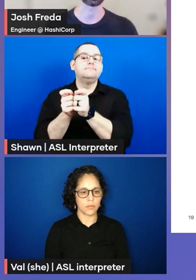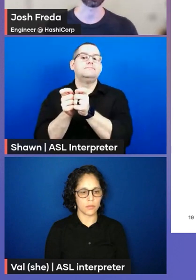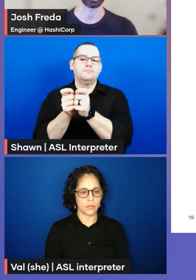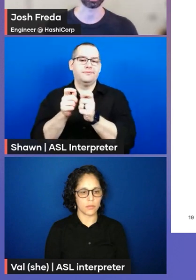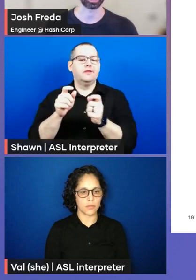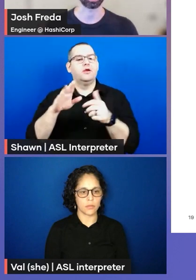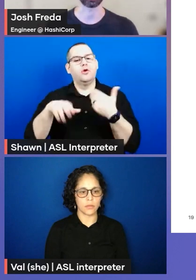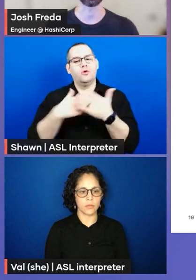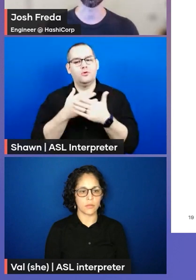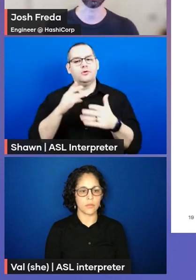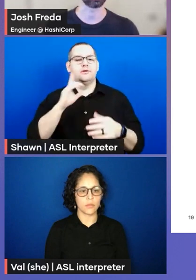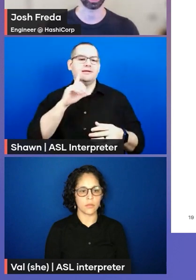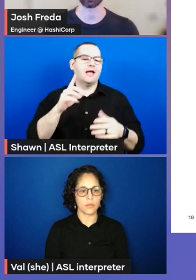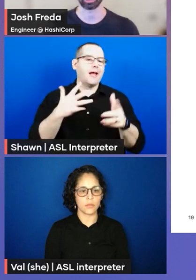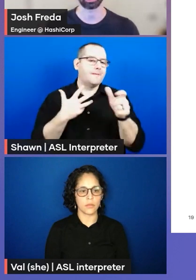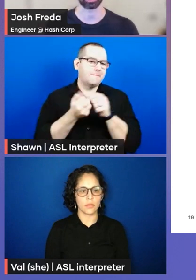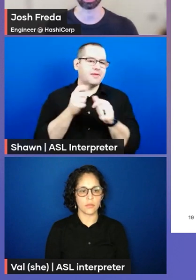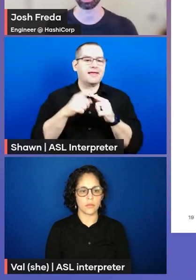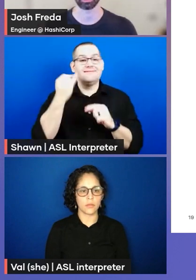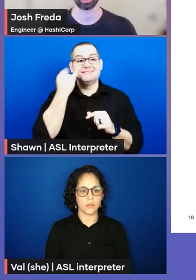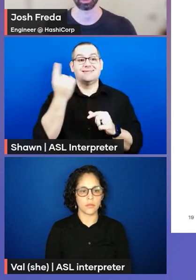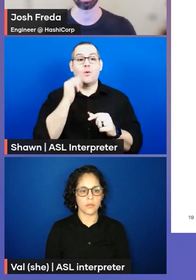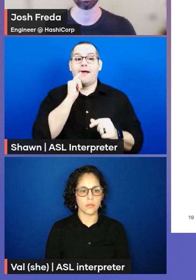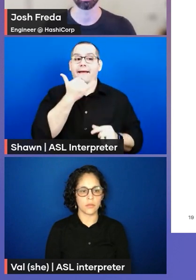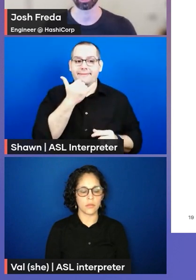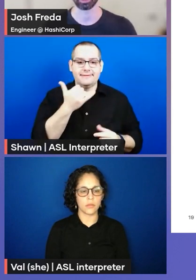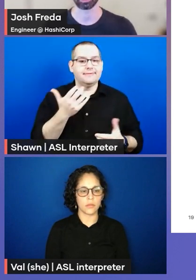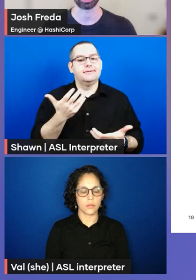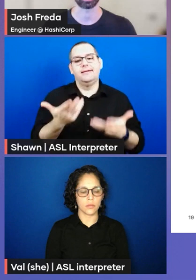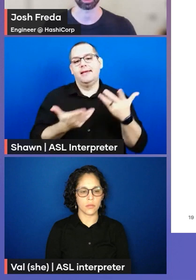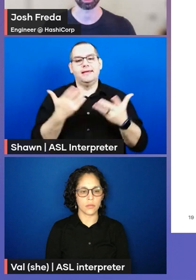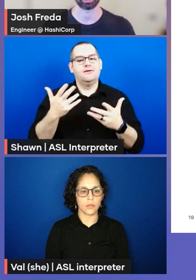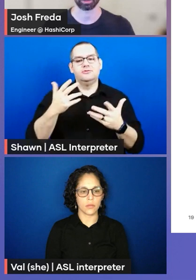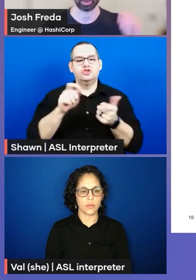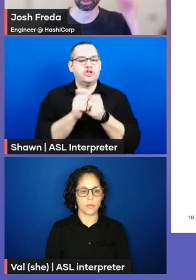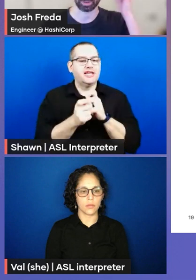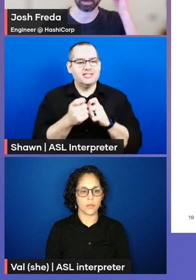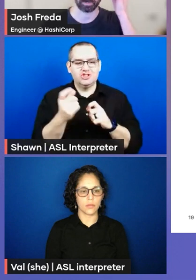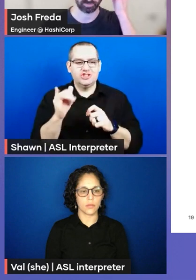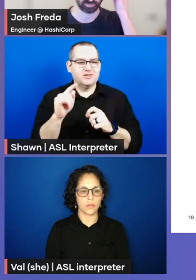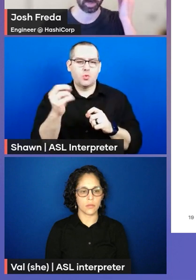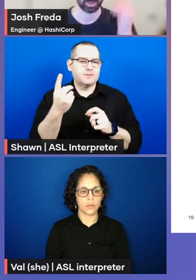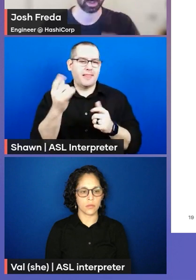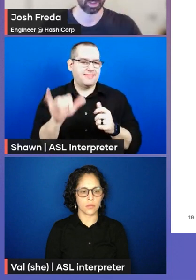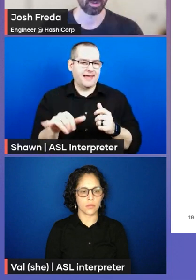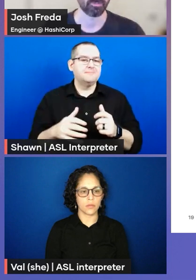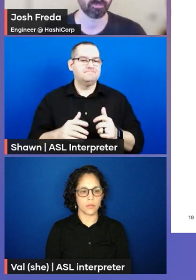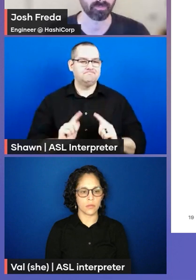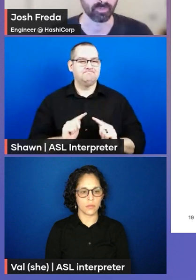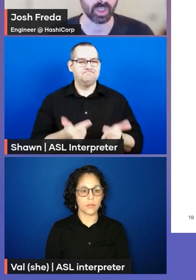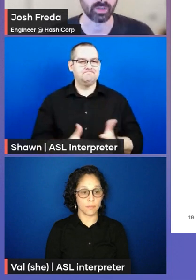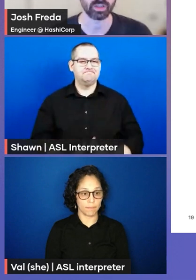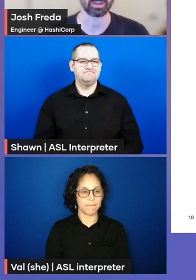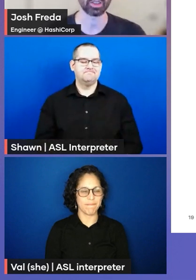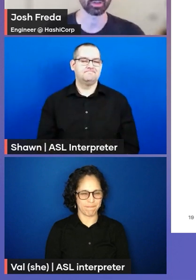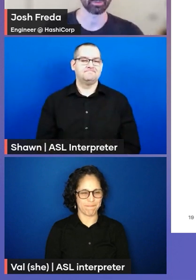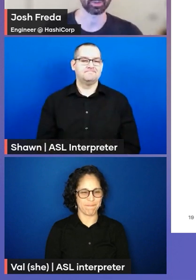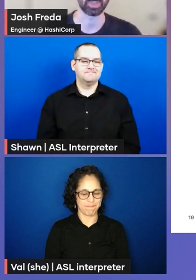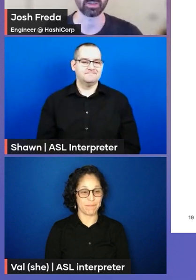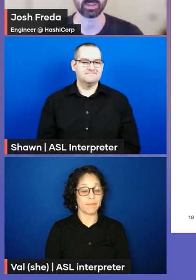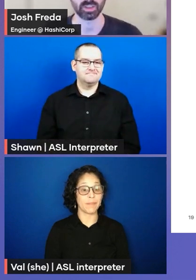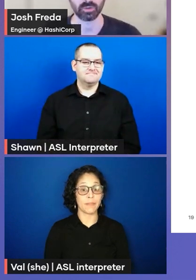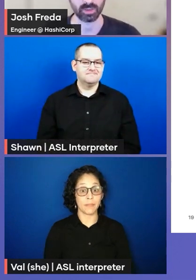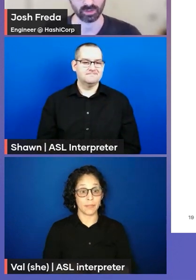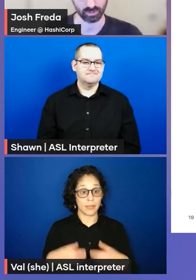indexer will also keep them up to date in case someone accidentally, changes it or something like that. And then here,